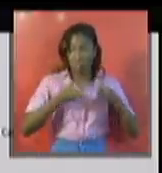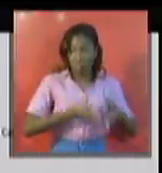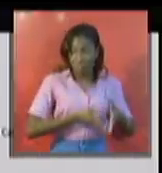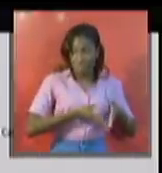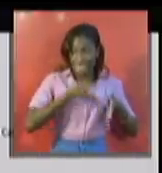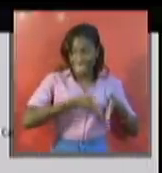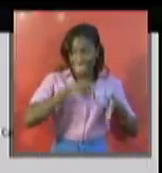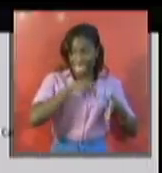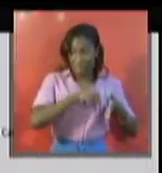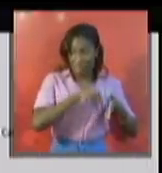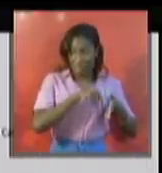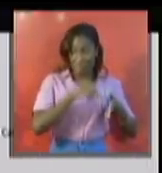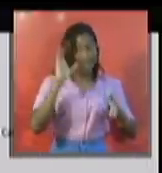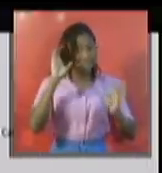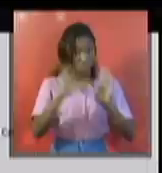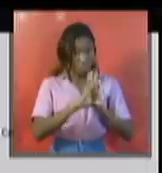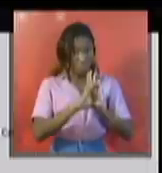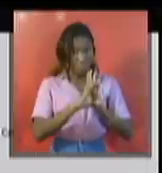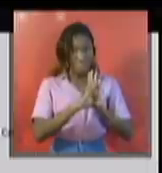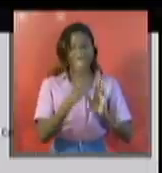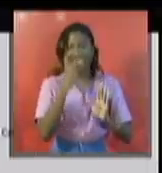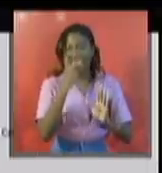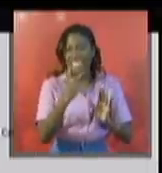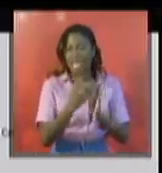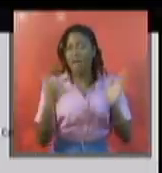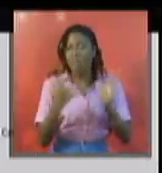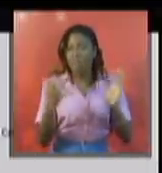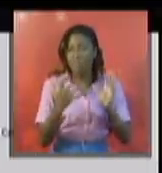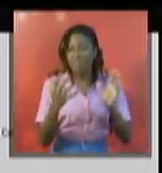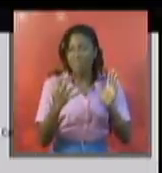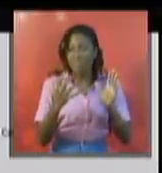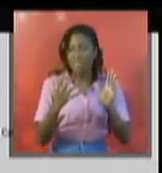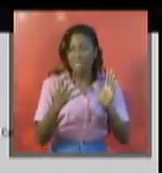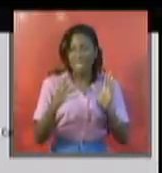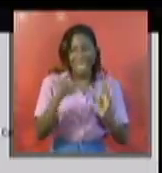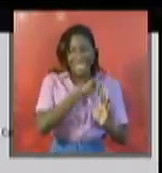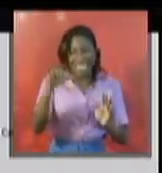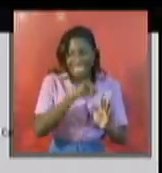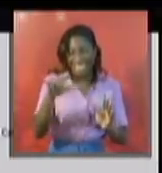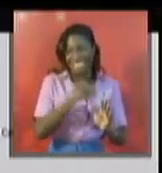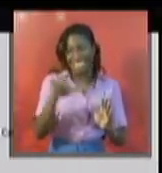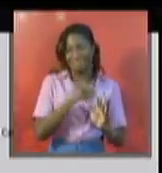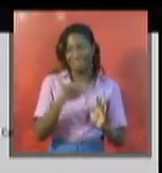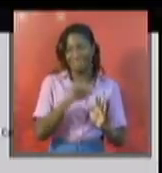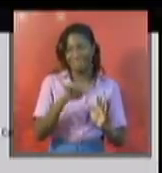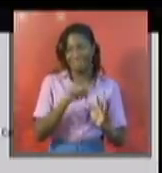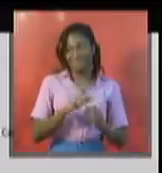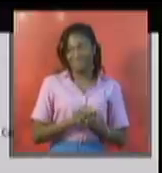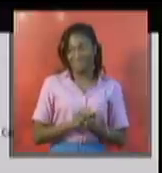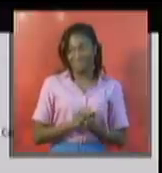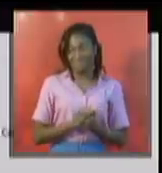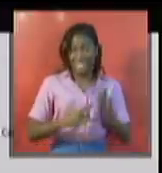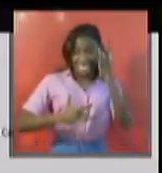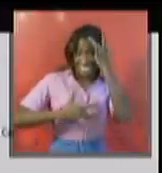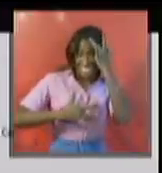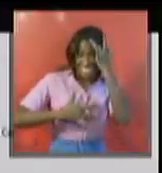the country to last week, you could see we are following almost the identical trajectory. The virus